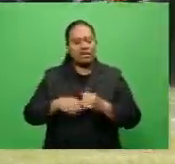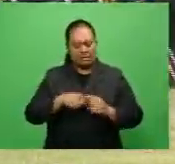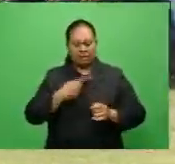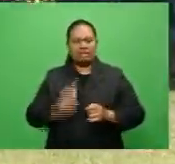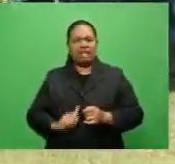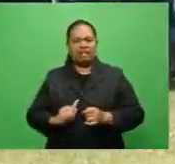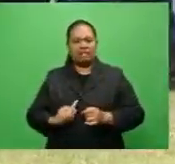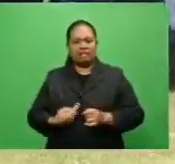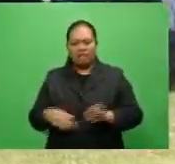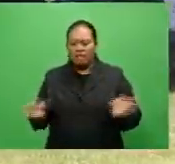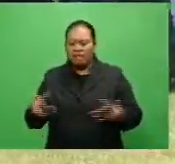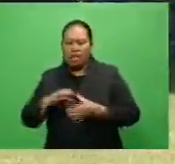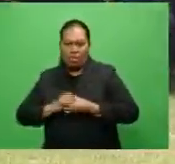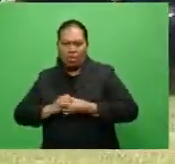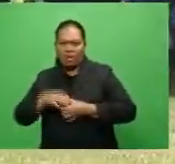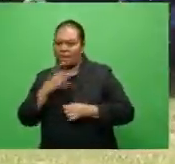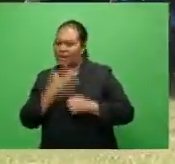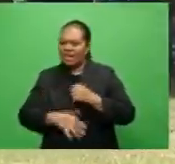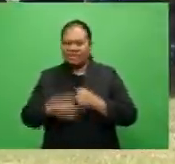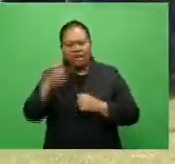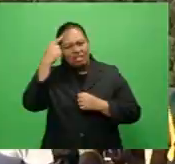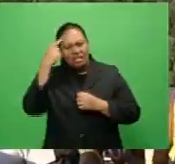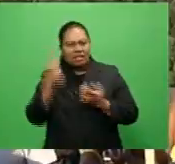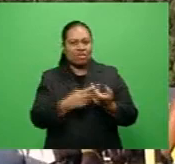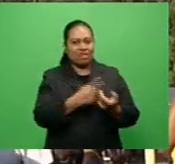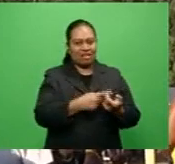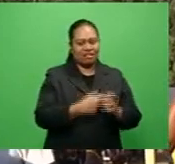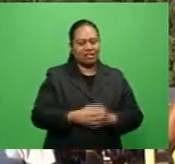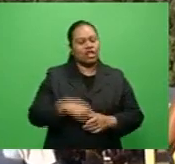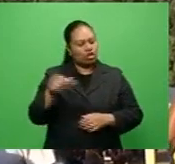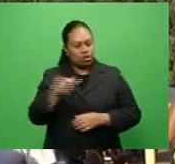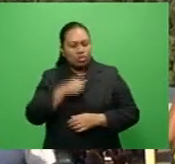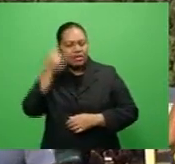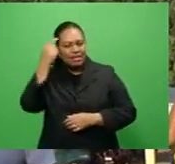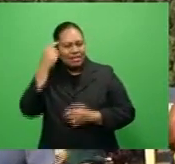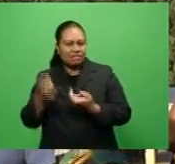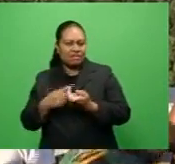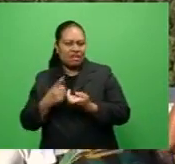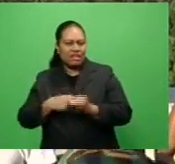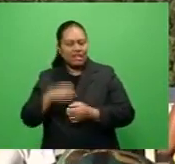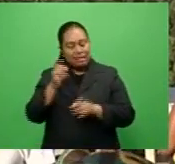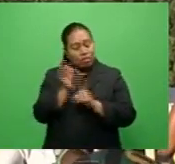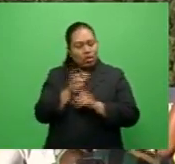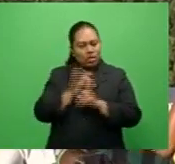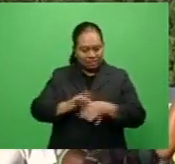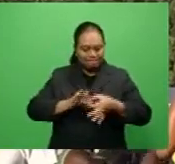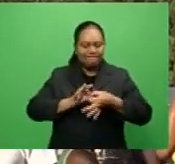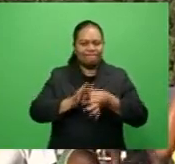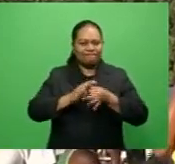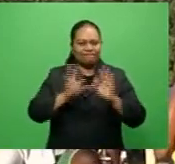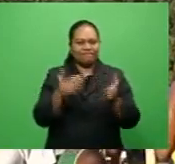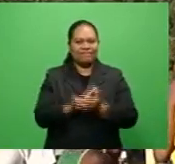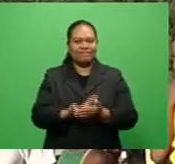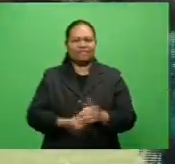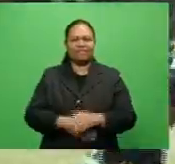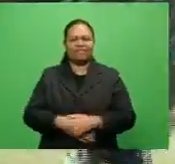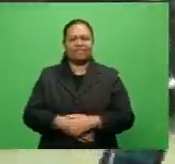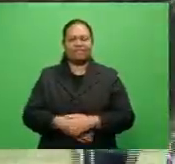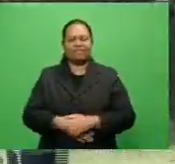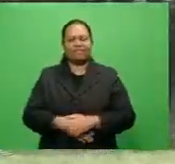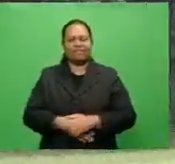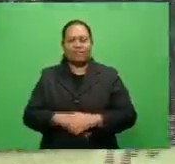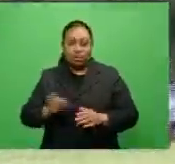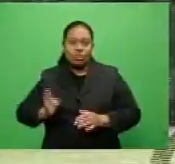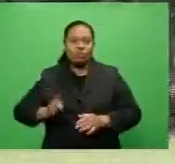not as a team. I had to remind the team of how important it is to work together. Bua